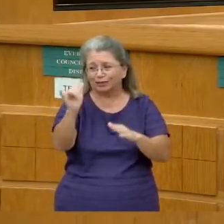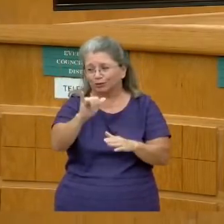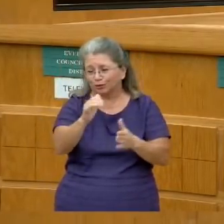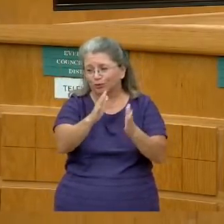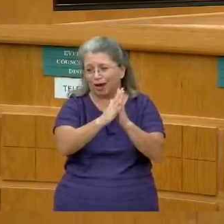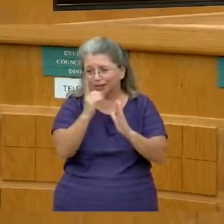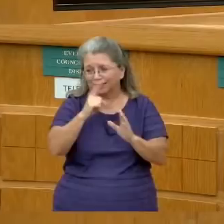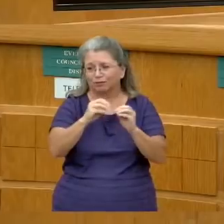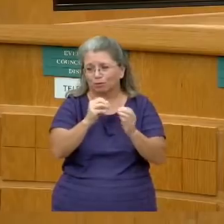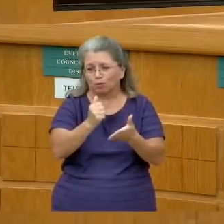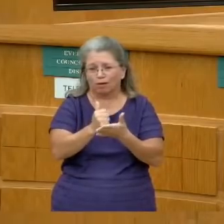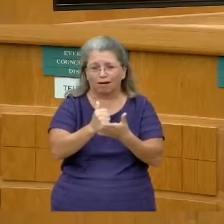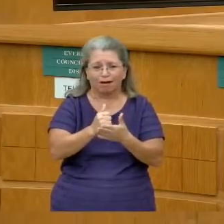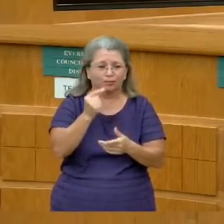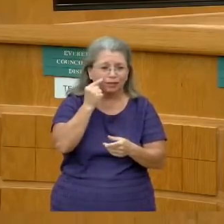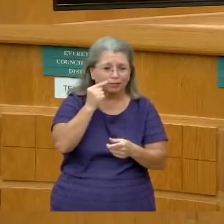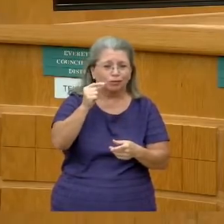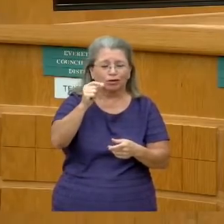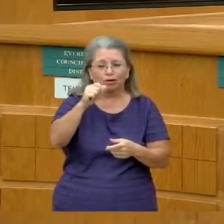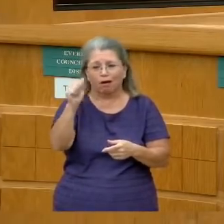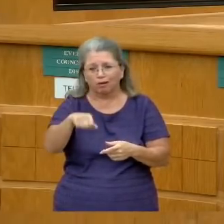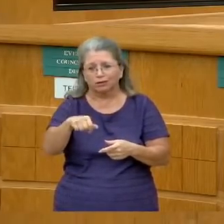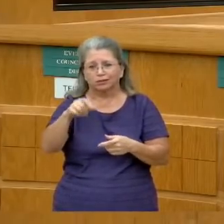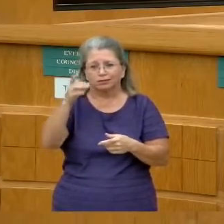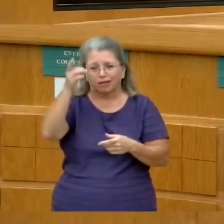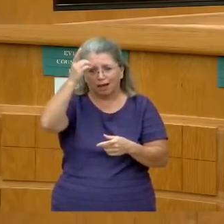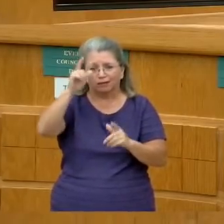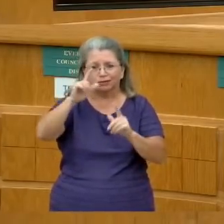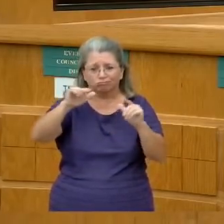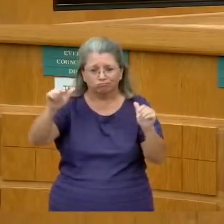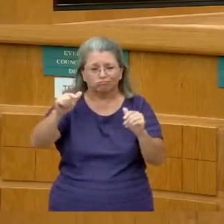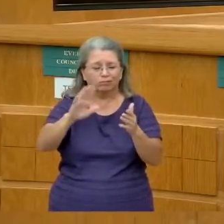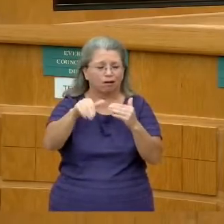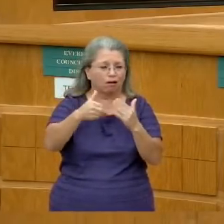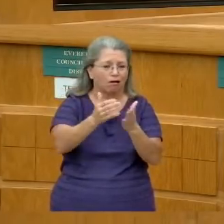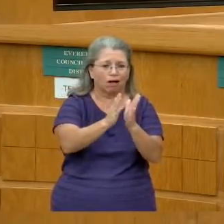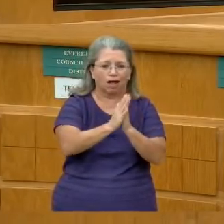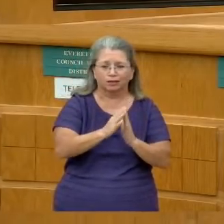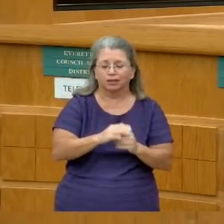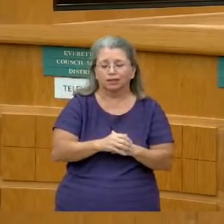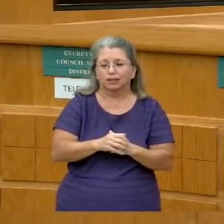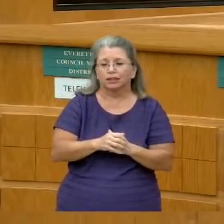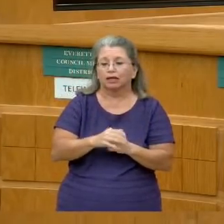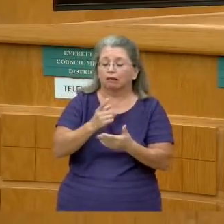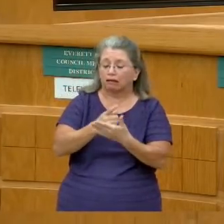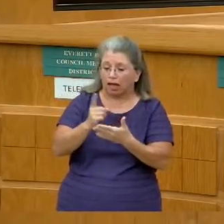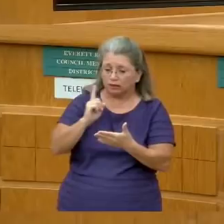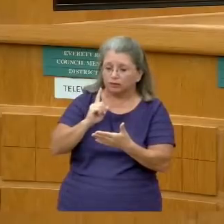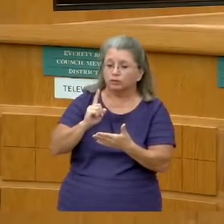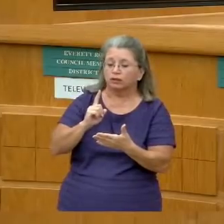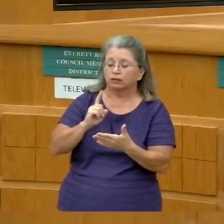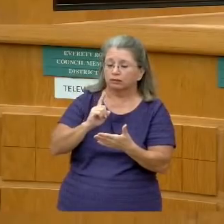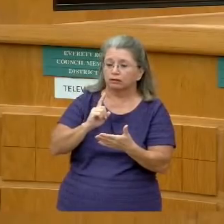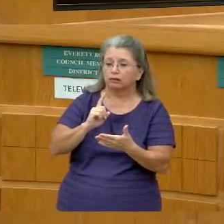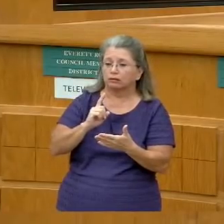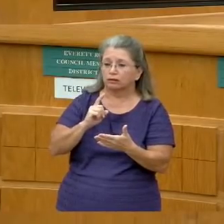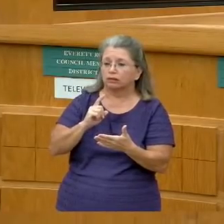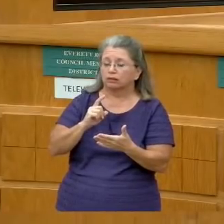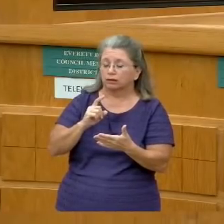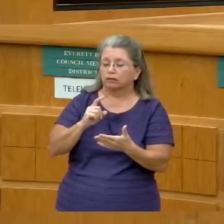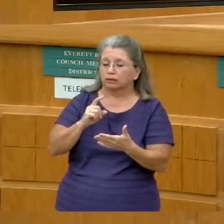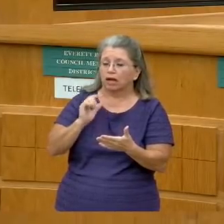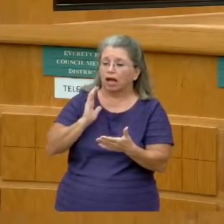Antonio, Austin, Dallas, and so on. So they were good in fulfilling our request last week, the hospital's request, I should